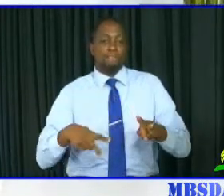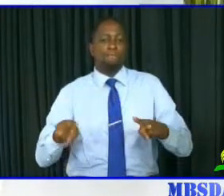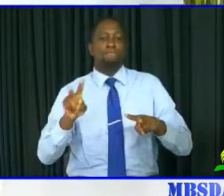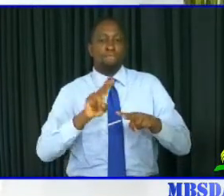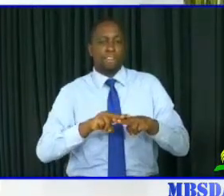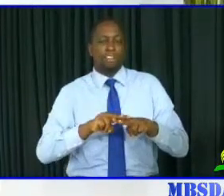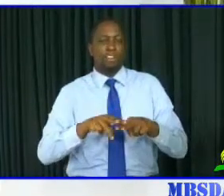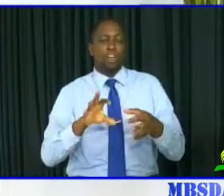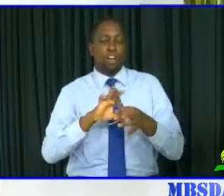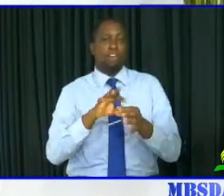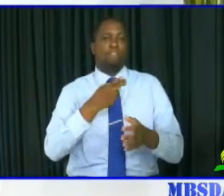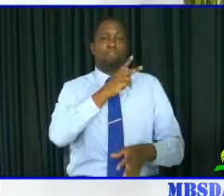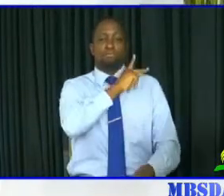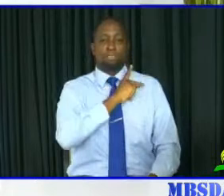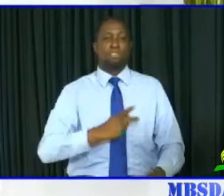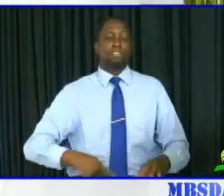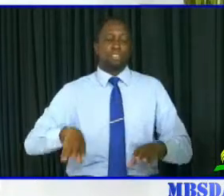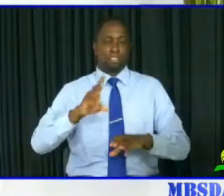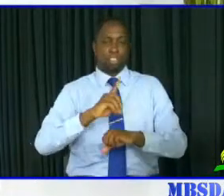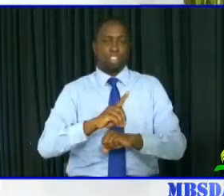the kingdom of heaven.